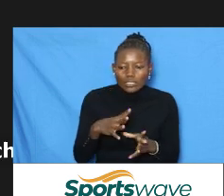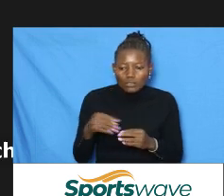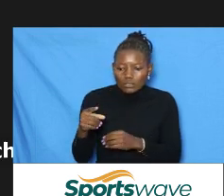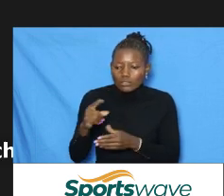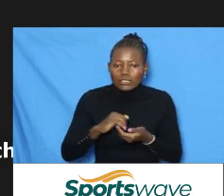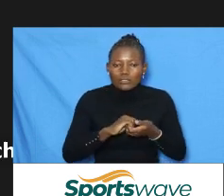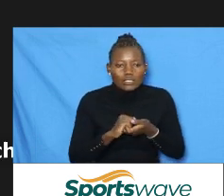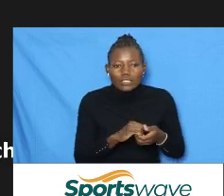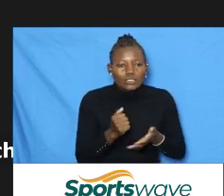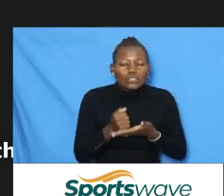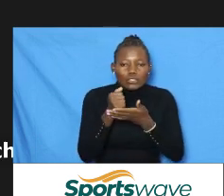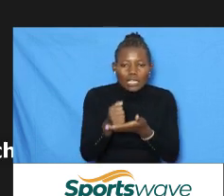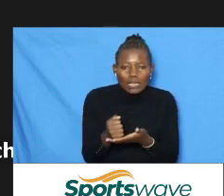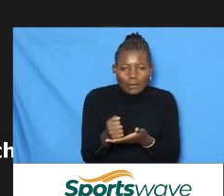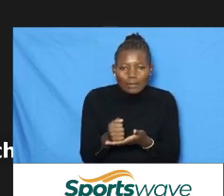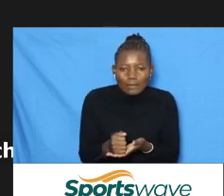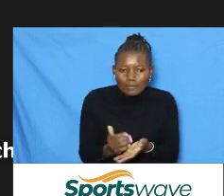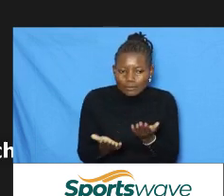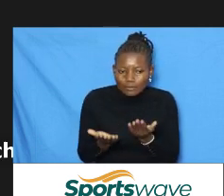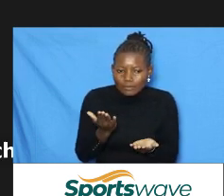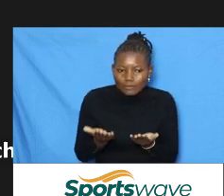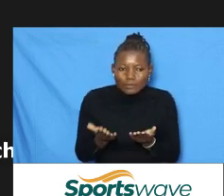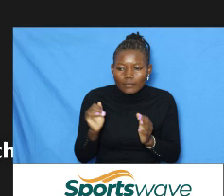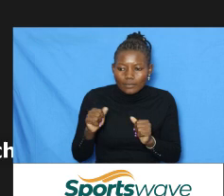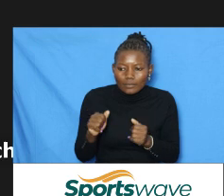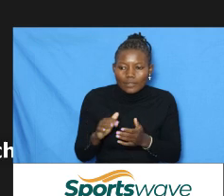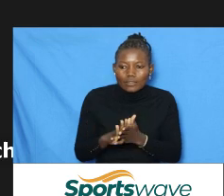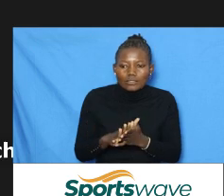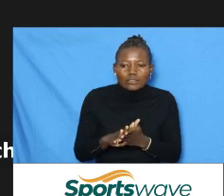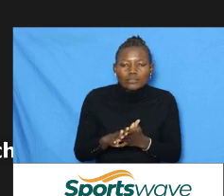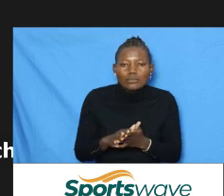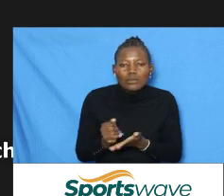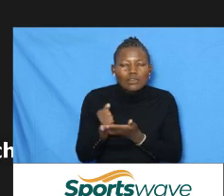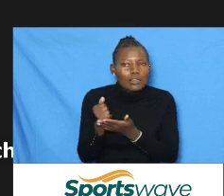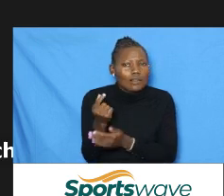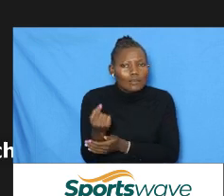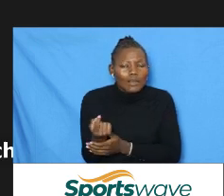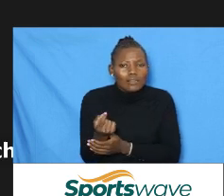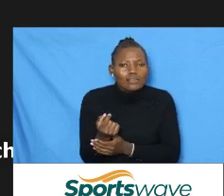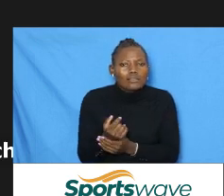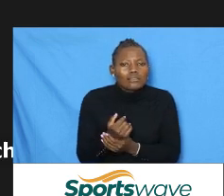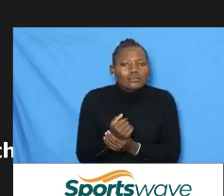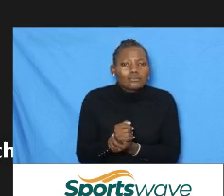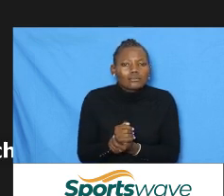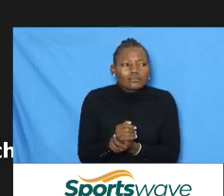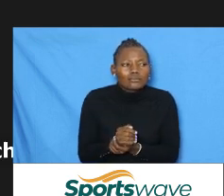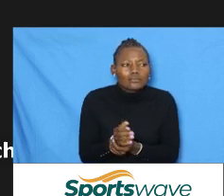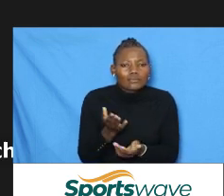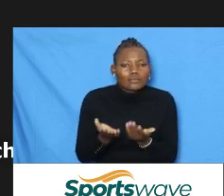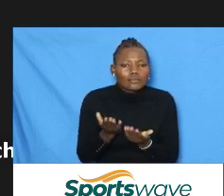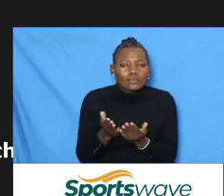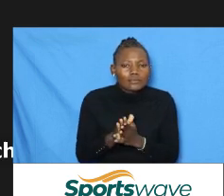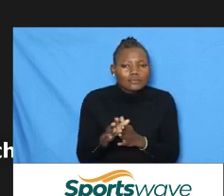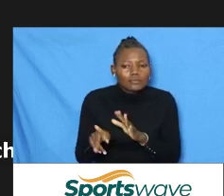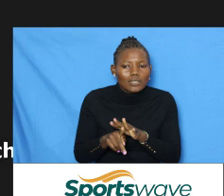federation, assist this federation. They may facilitate a little bit here and there, okay? It might not be your